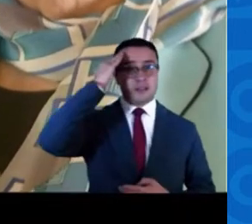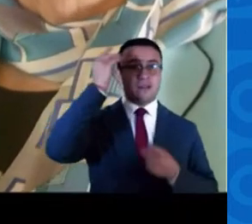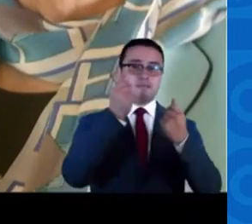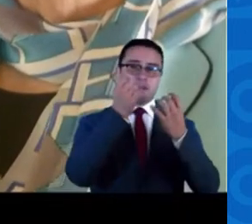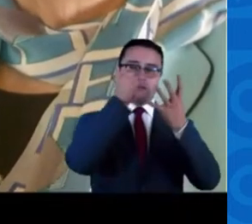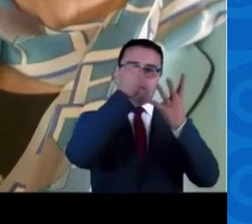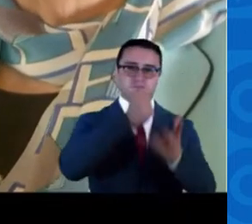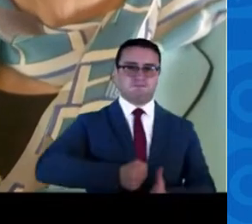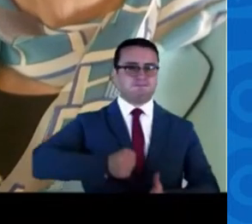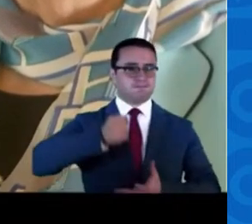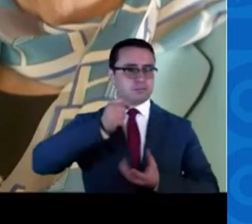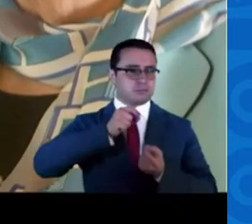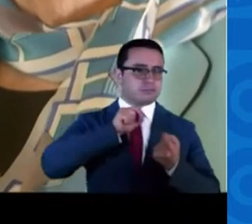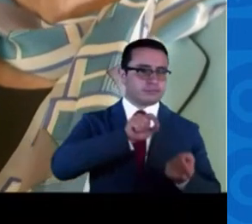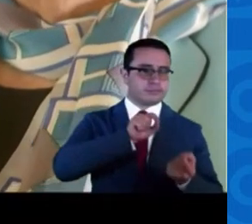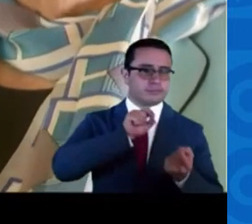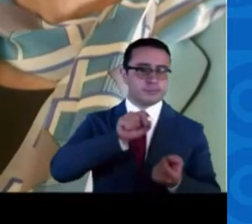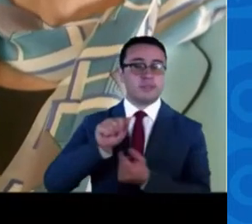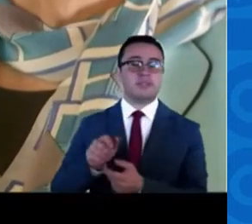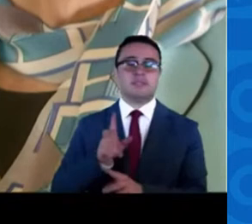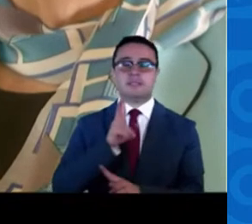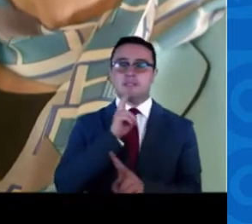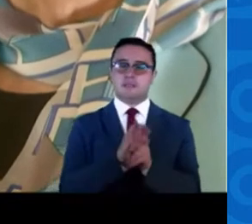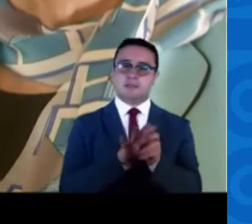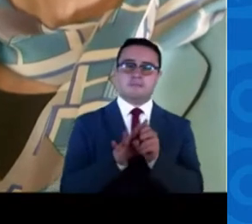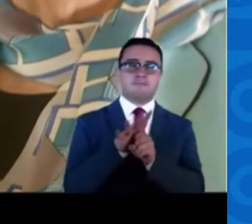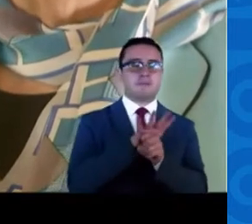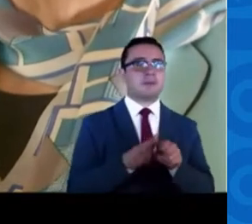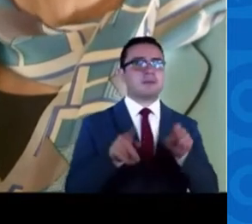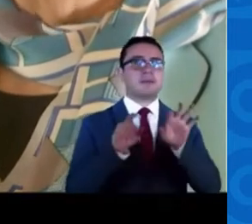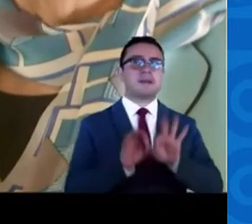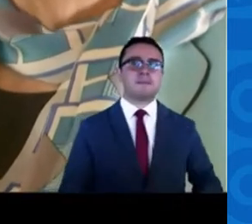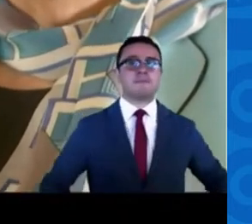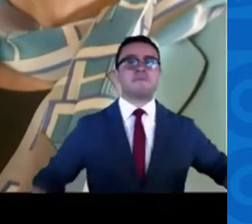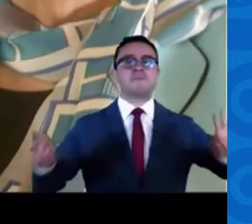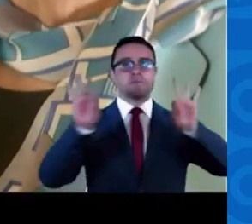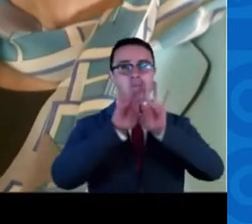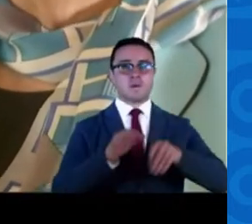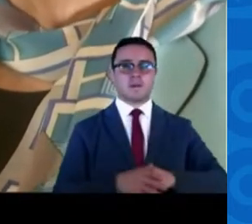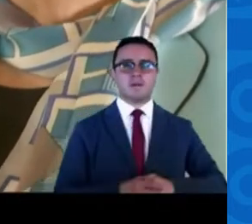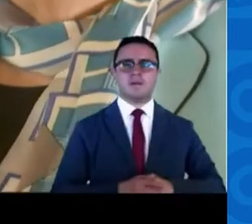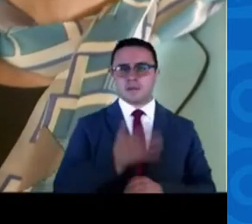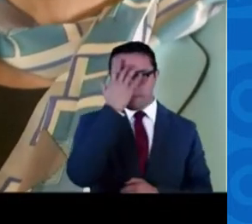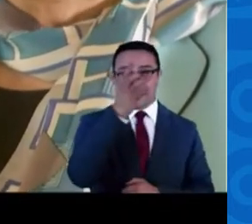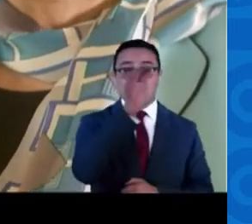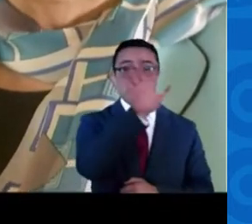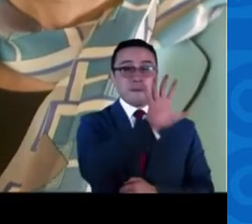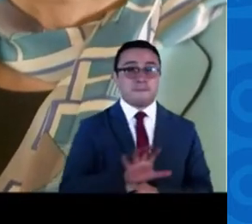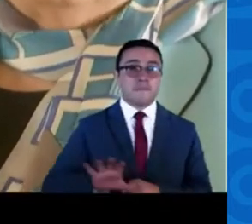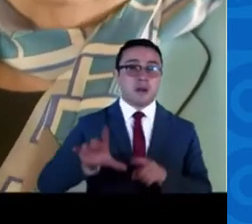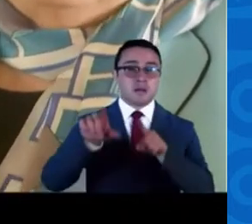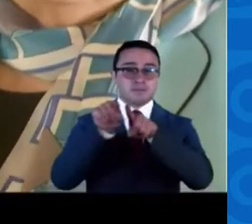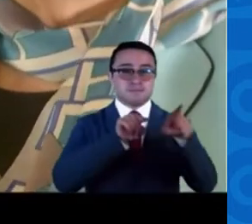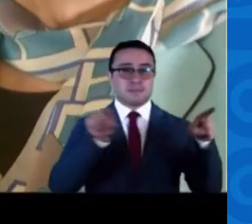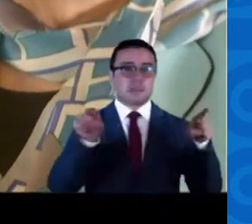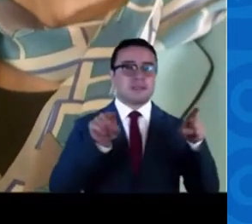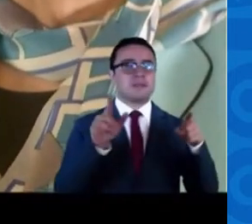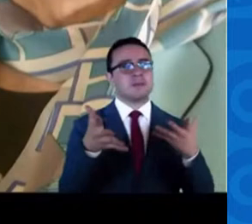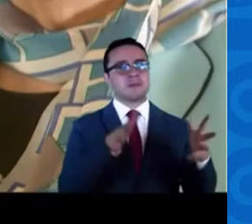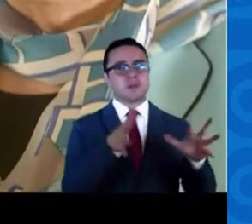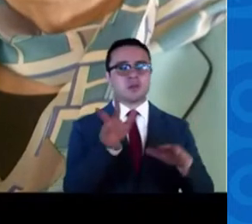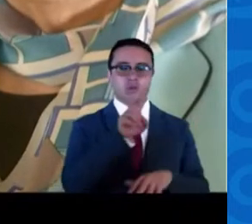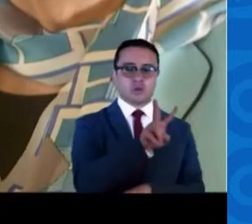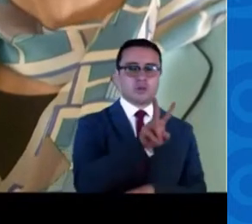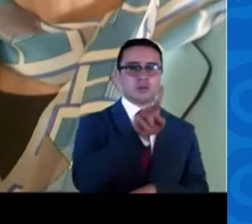limited fiscal opportunities, the transfers of our countries have been important. Our countries adopted